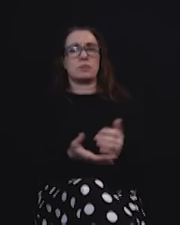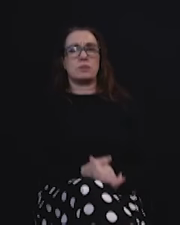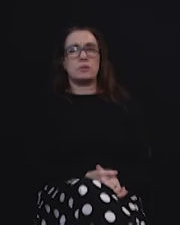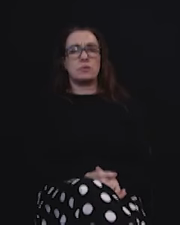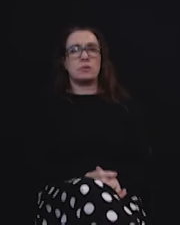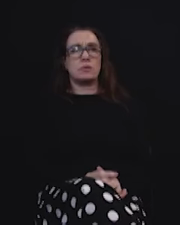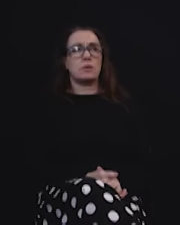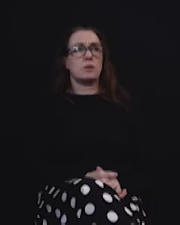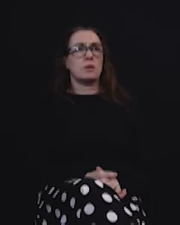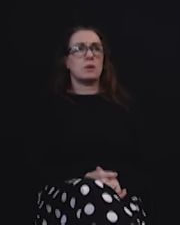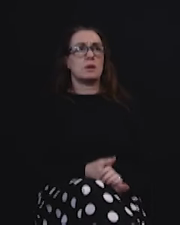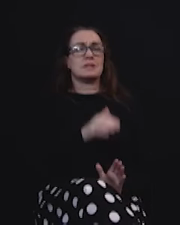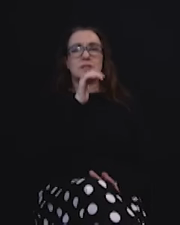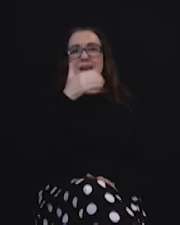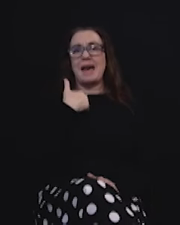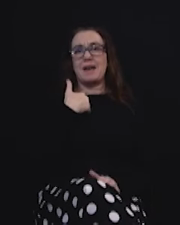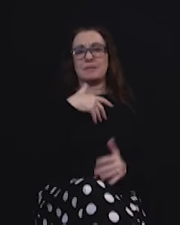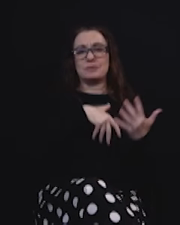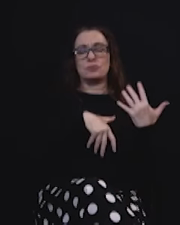A lack of social status.